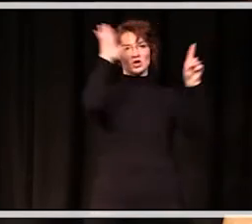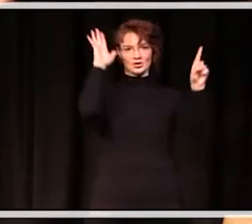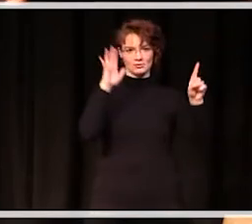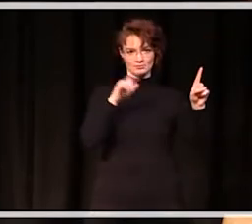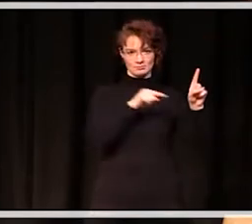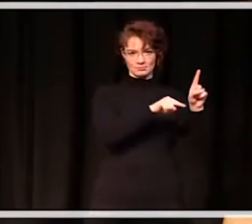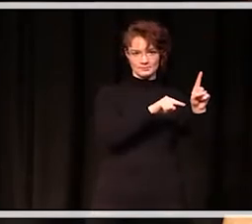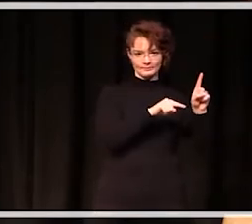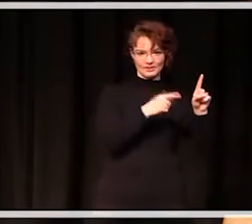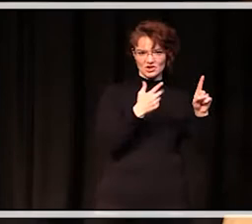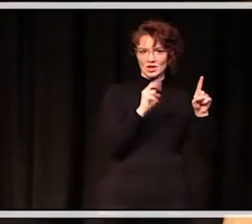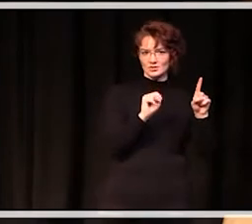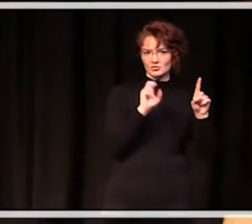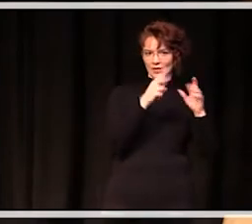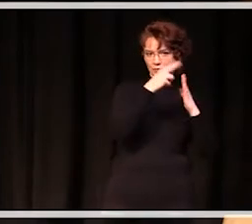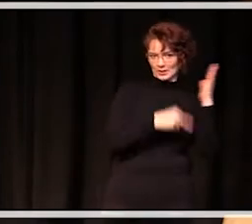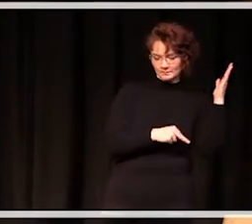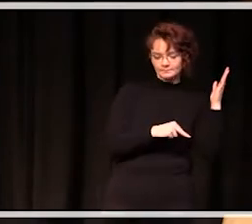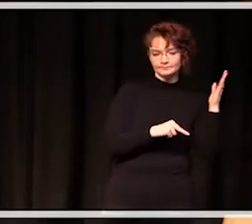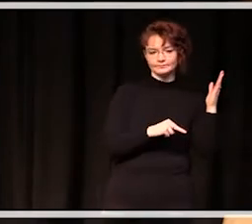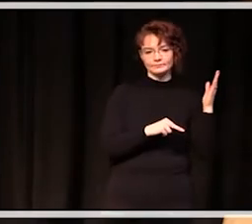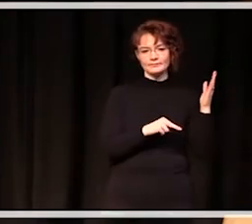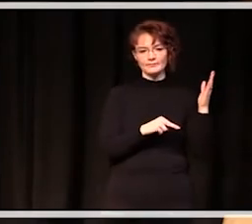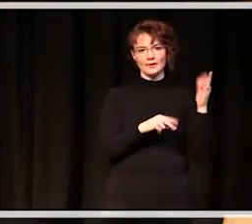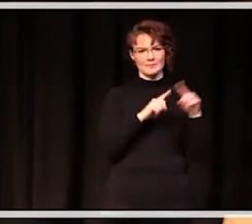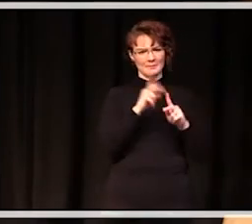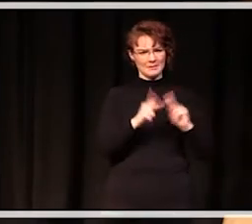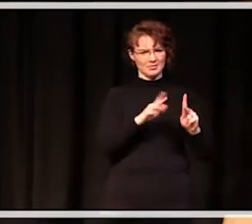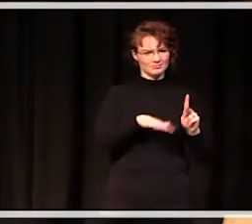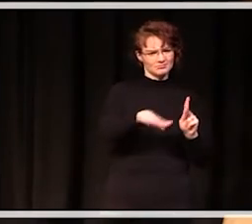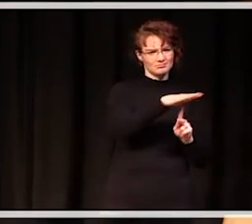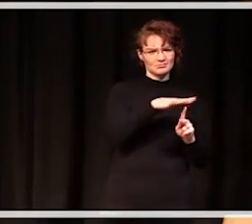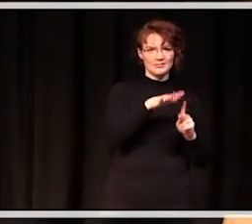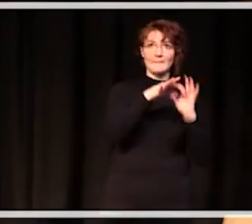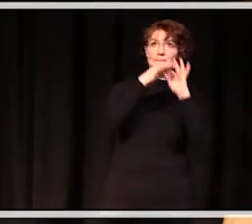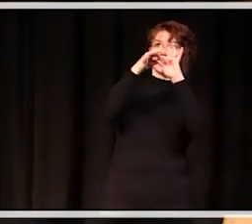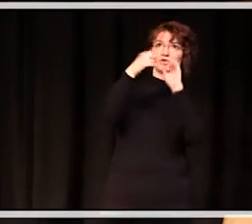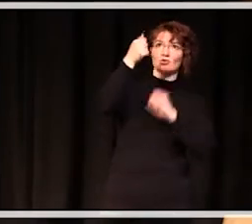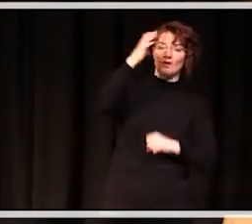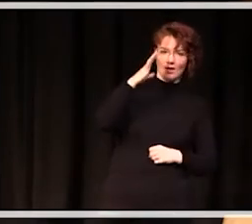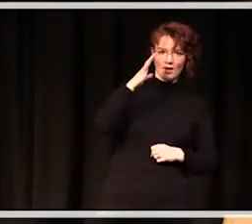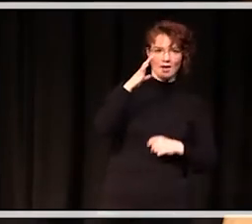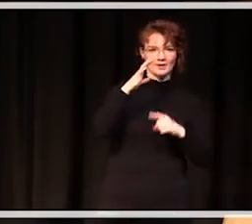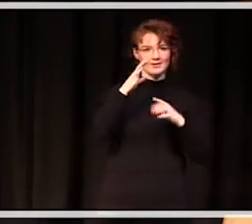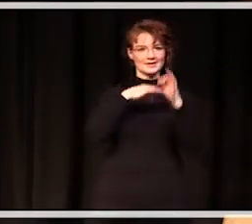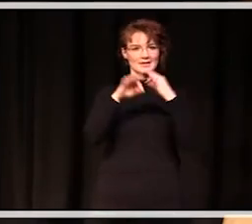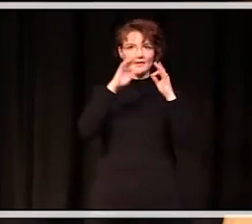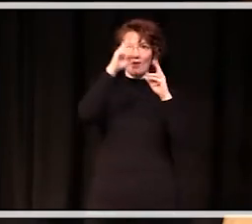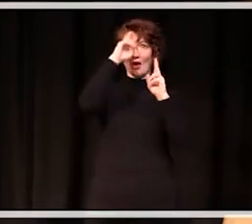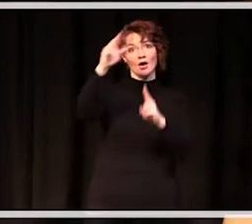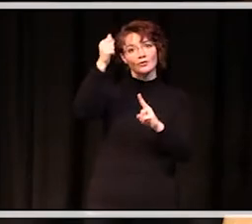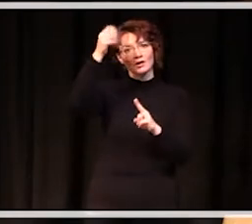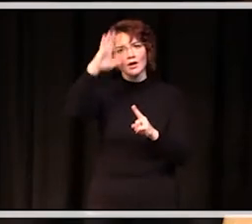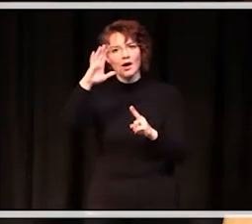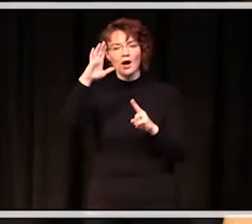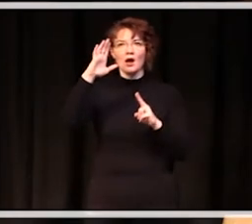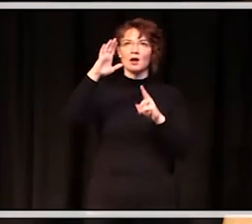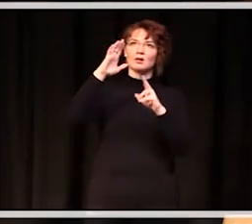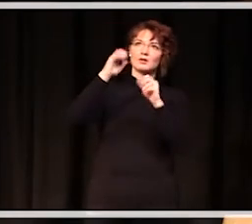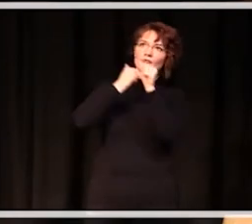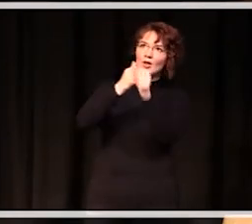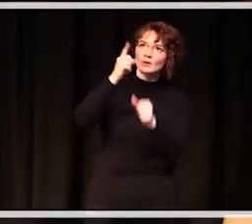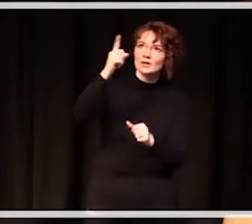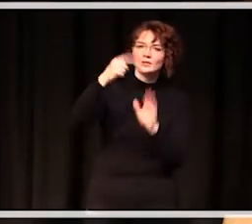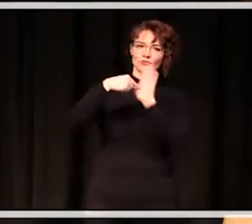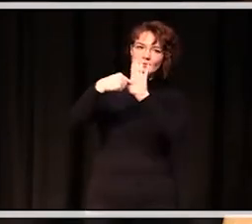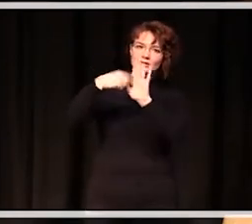I encourage you to read the story, but what's happening here is you have people who belong to God, and instead of making a great name for God, instead of imaging Him and